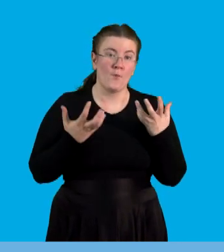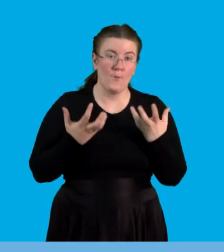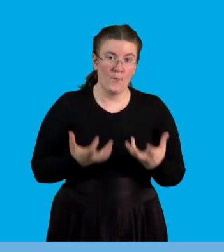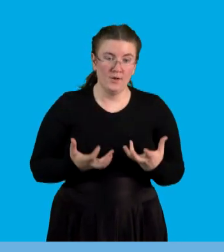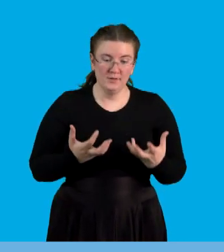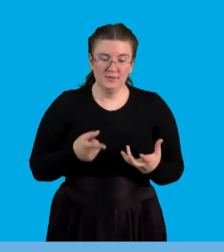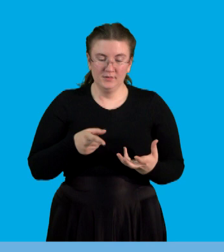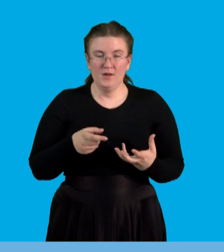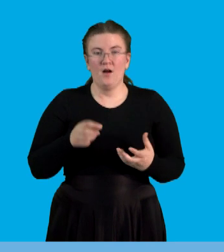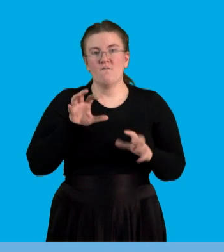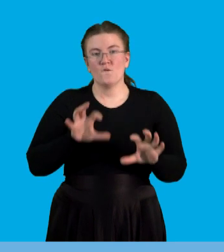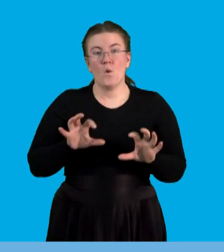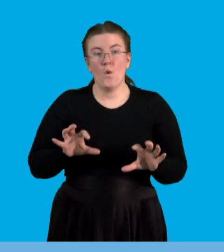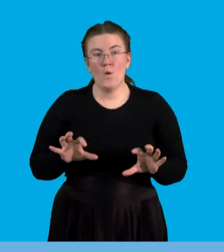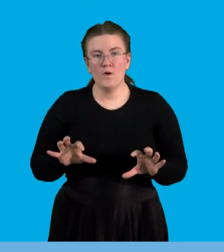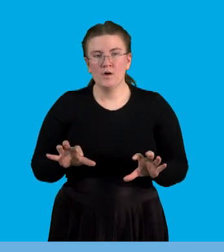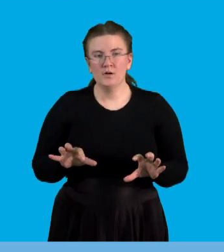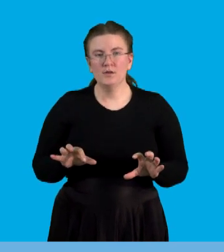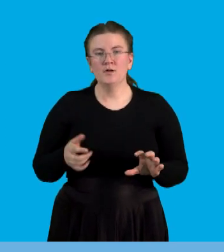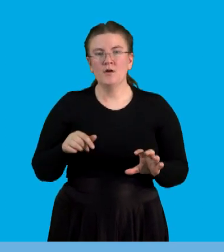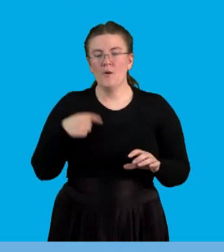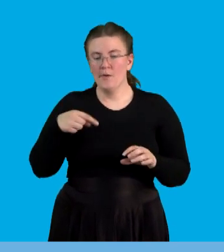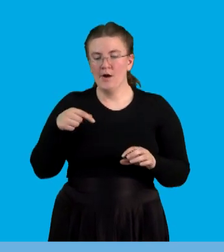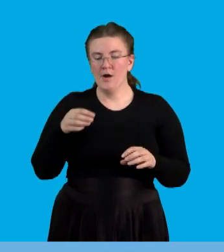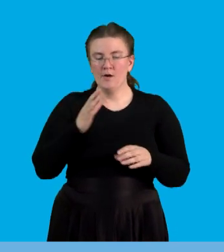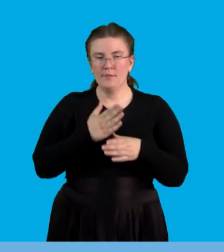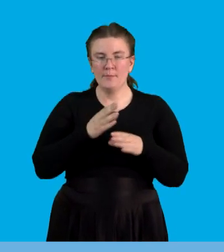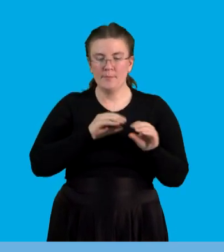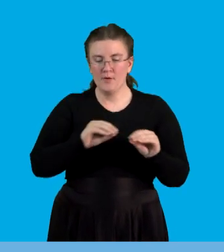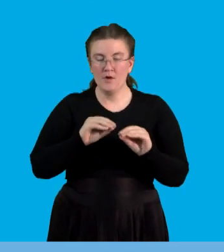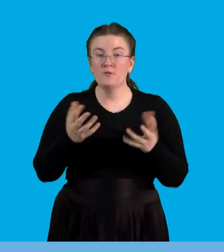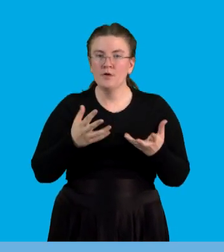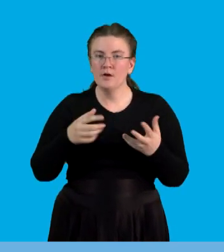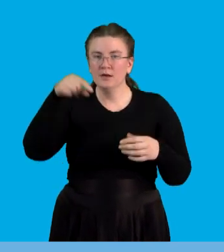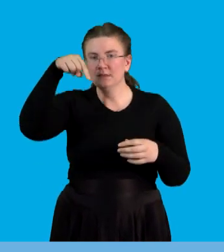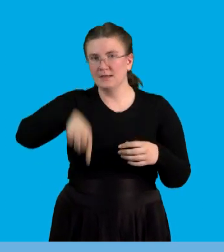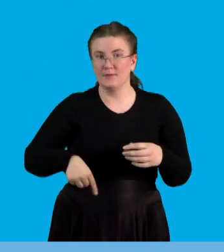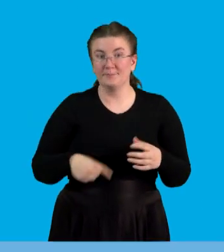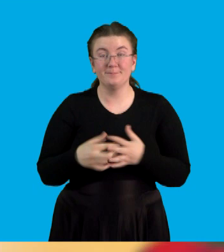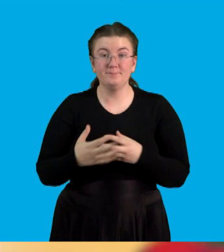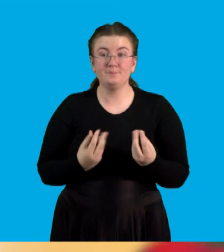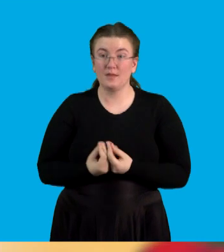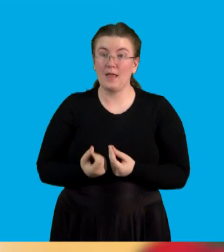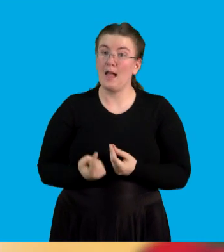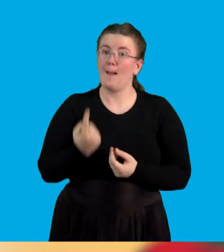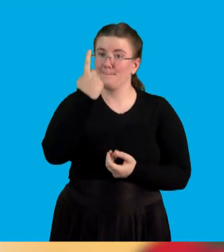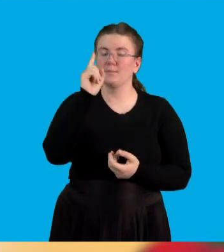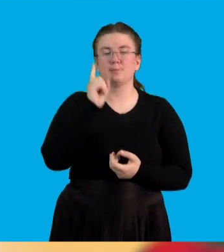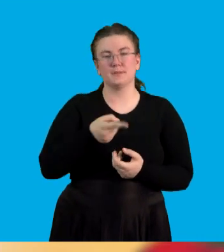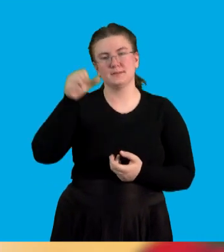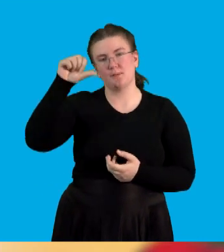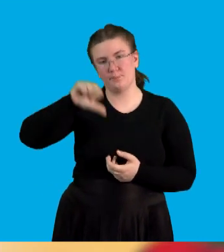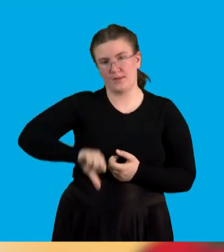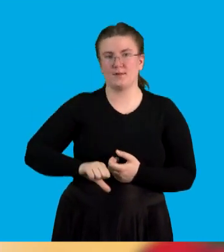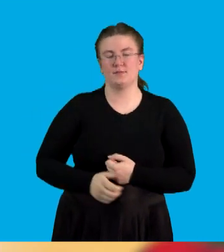weight is a force, and that force is always acting downwards, because we're saying that everything that goes up must come down